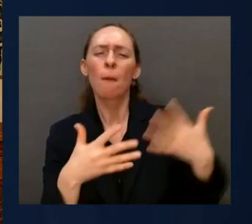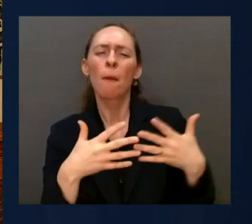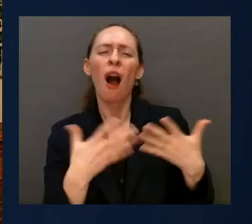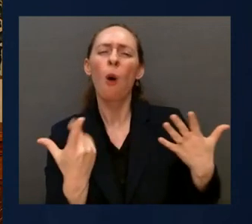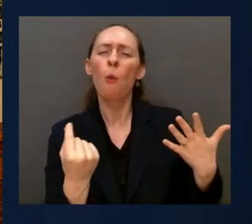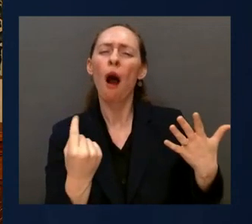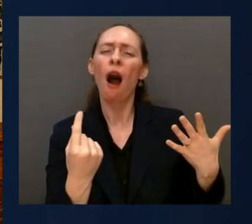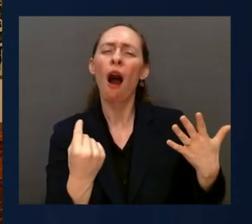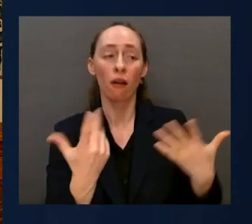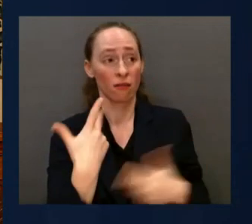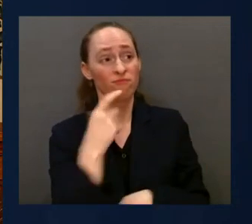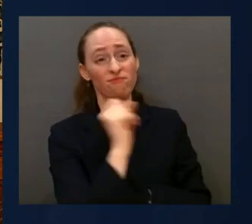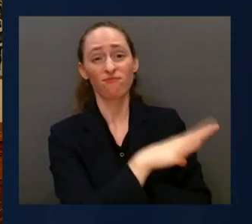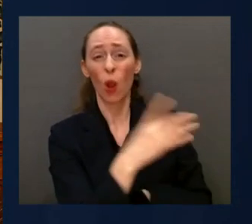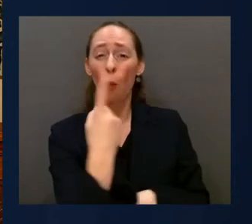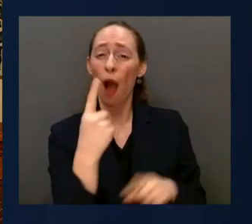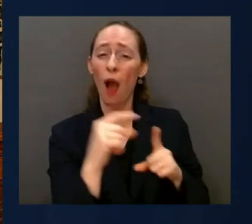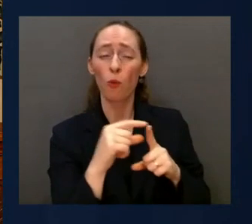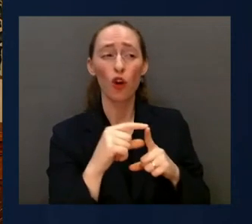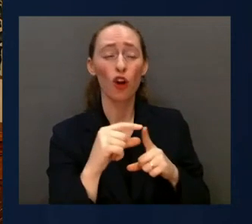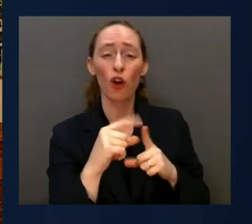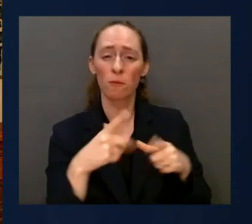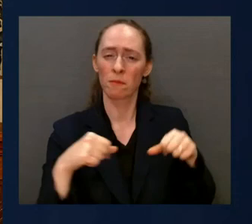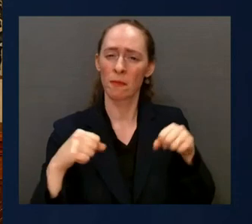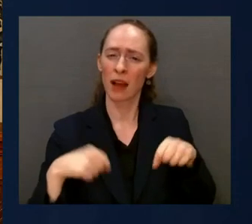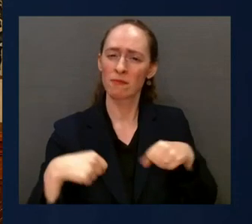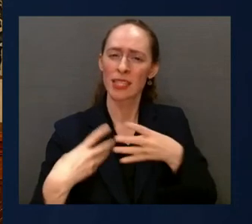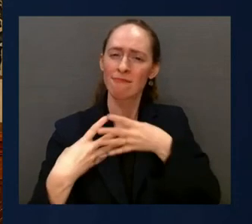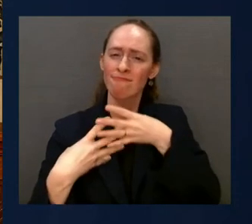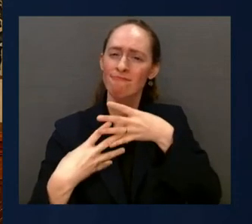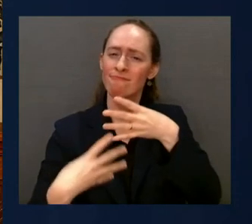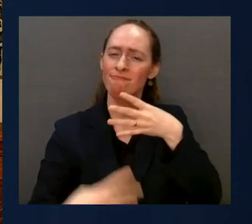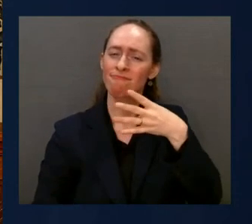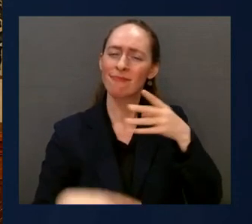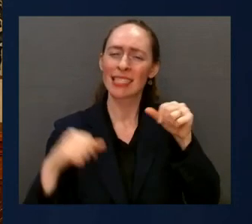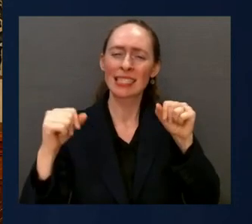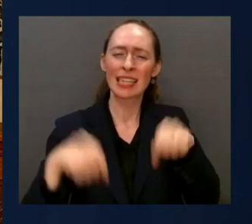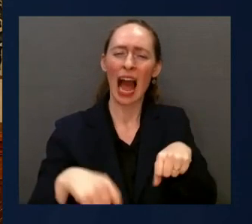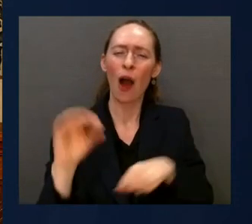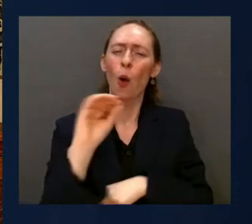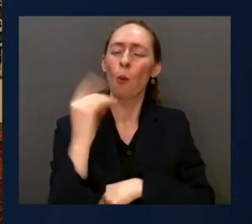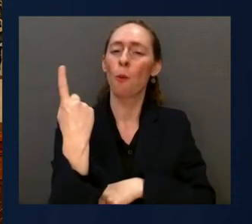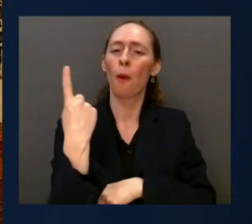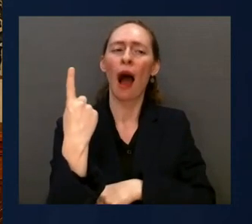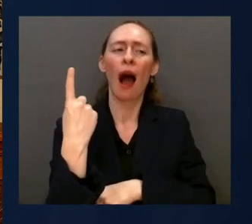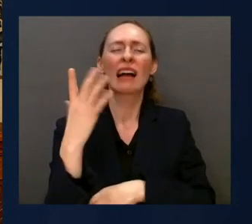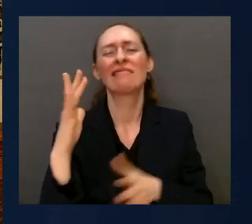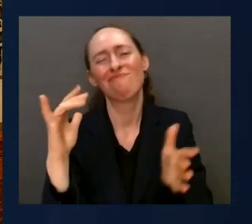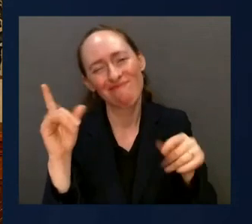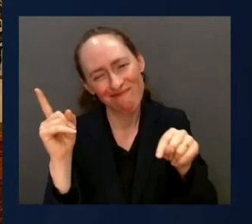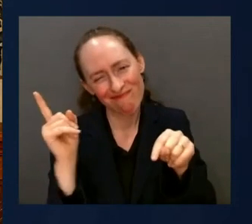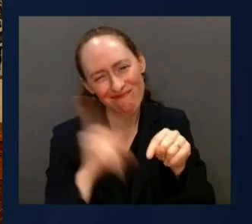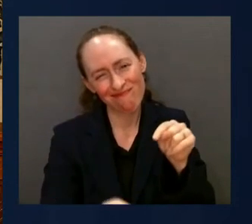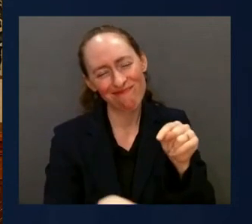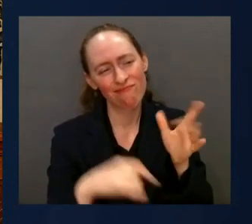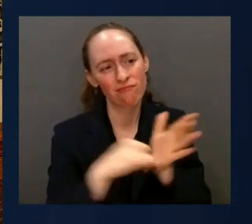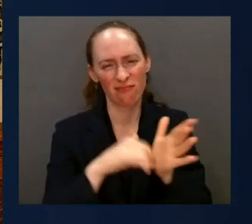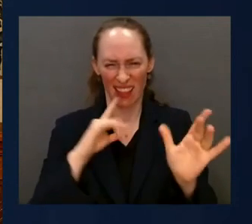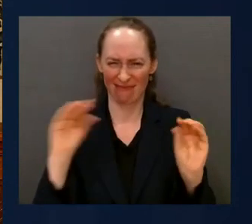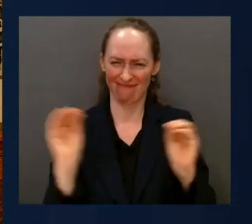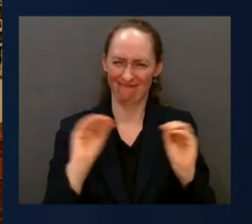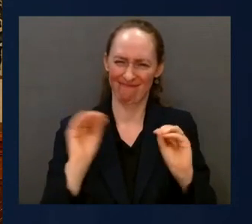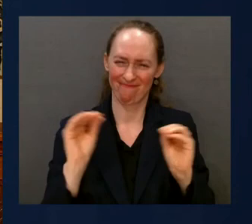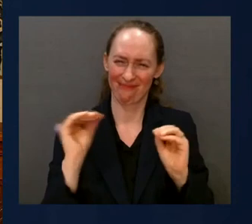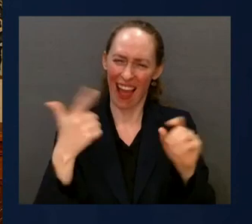is beyond our capacity. Everything is a possibility. You know, we're often told that Democrats and Republicans can't work